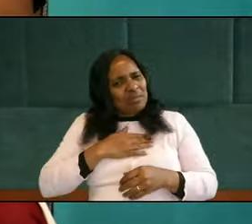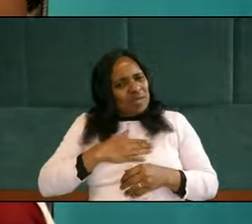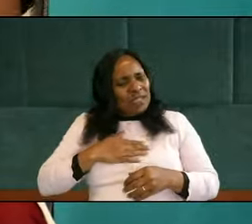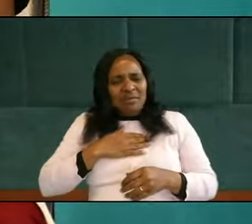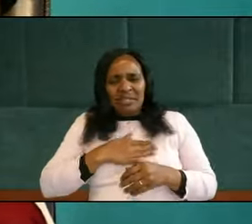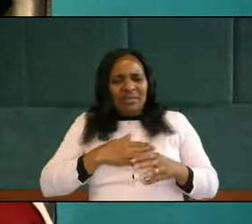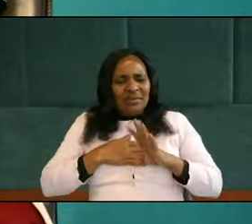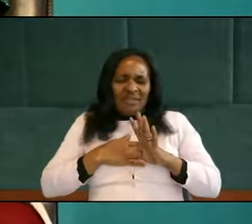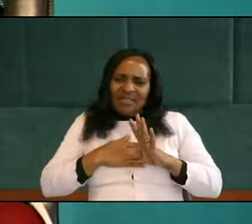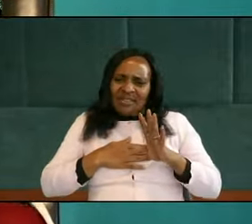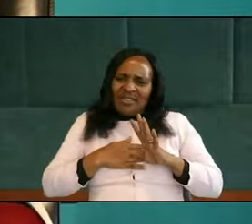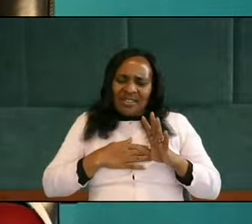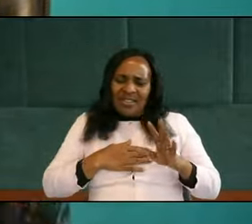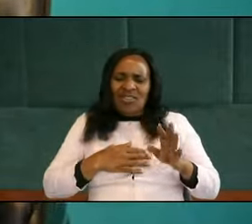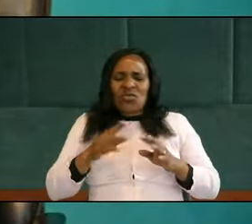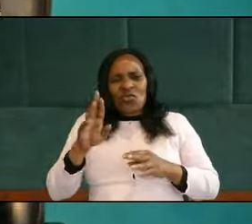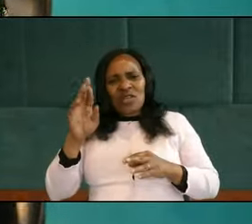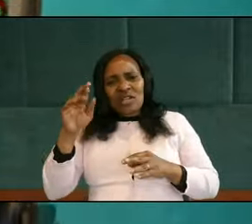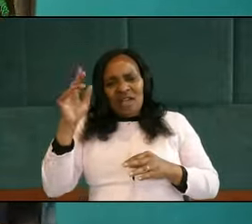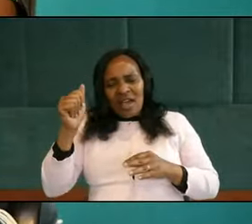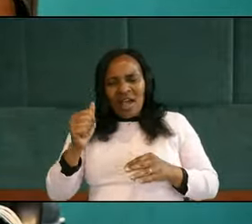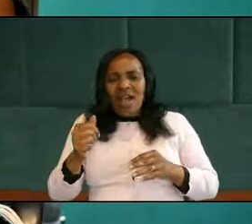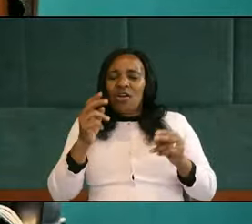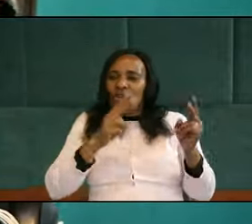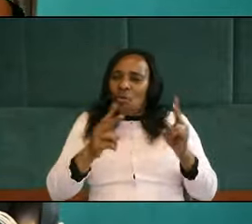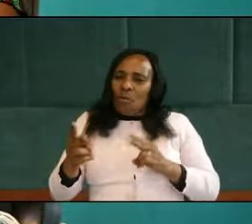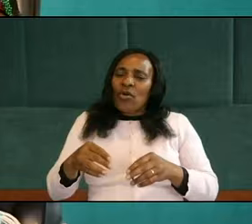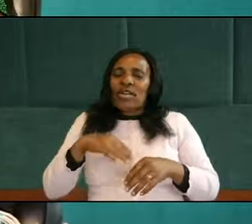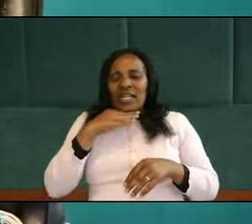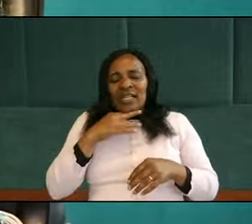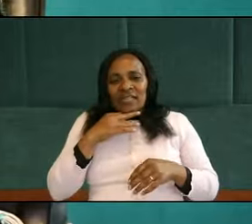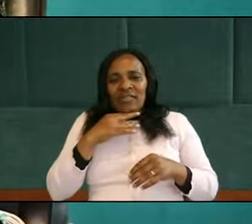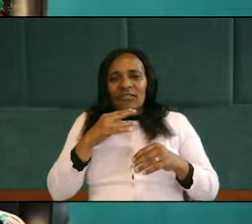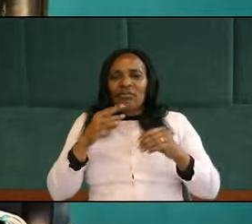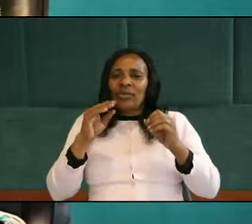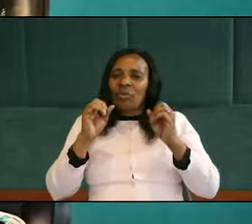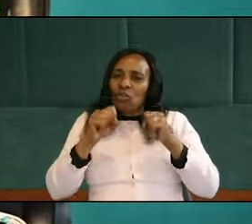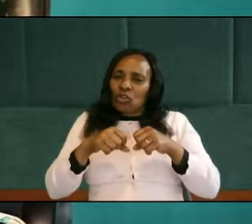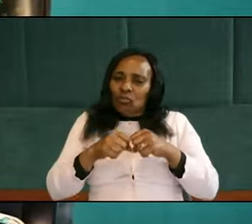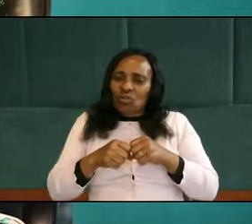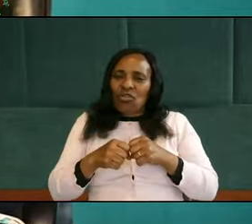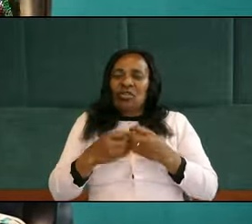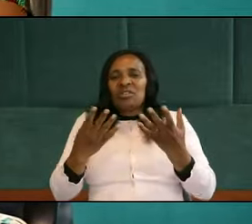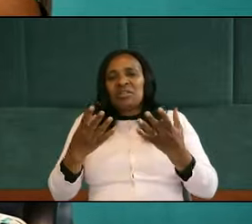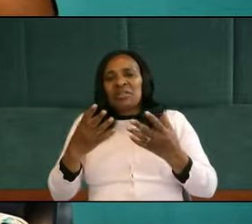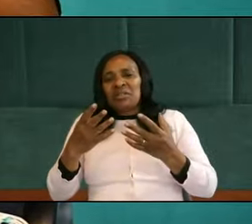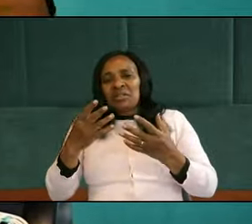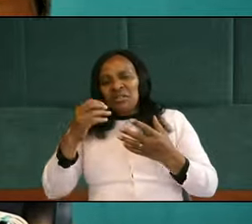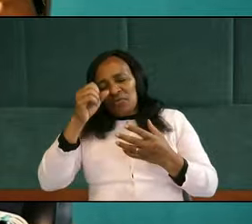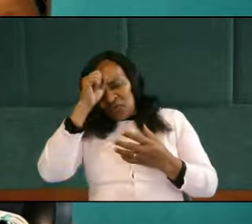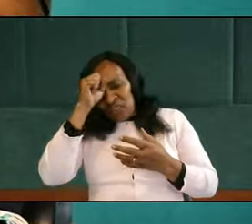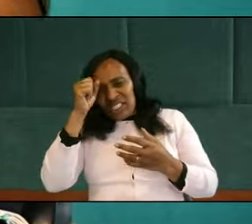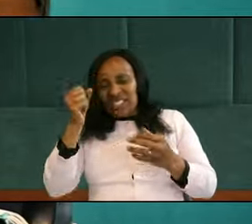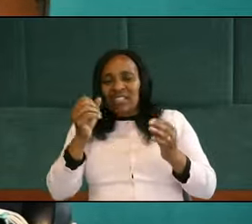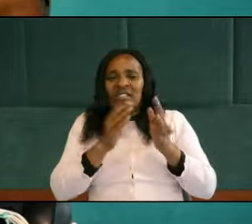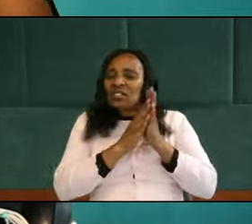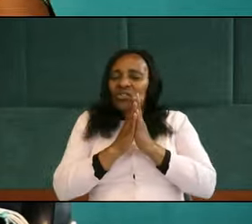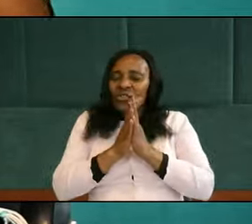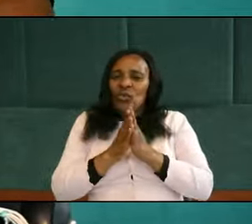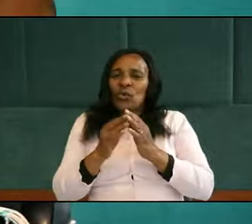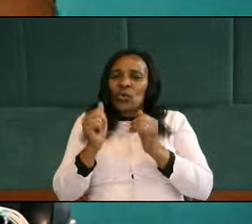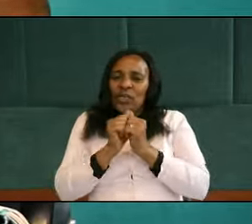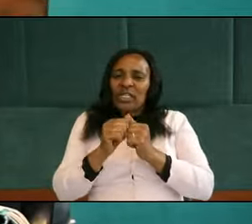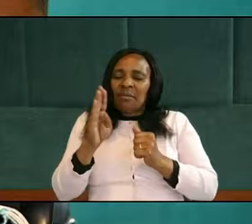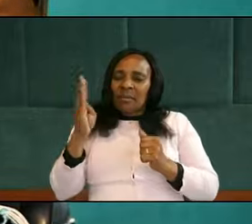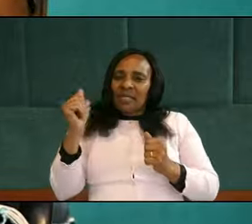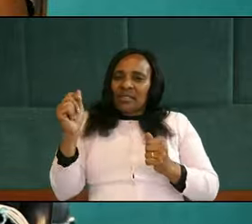please, Uriah died a natural death. This guy, he just Joab was a bit foolish." And his story with Bathsheba, you